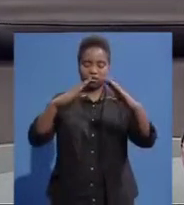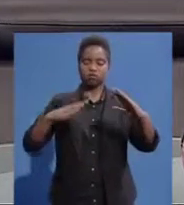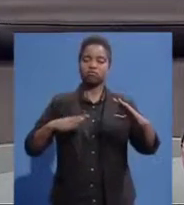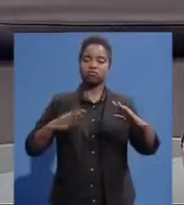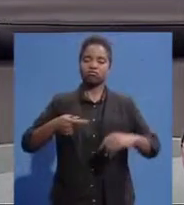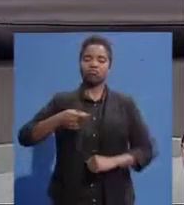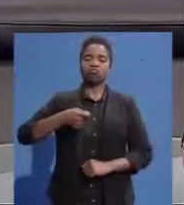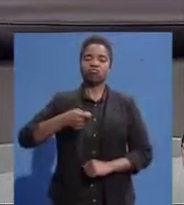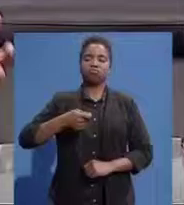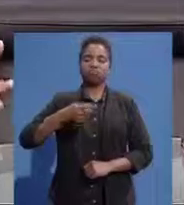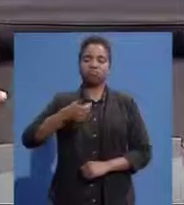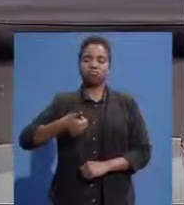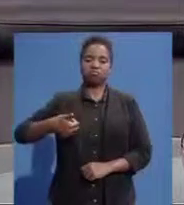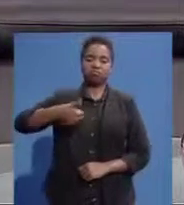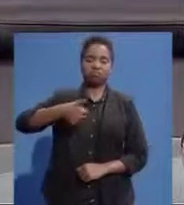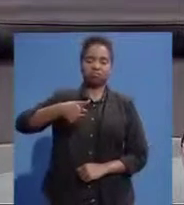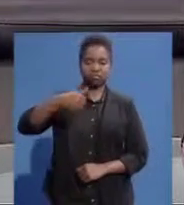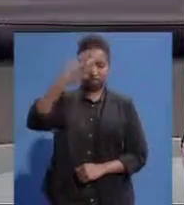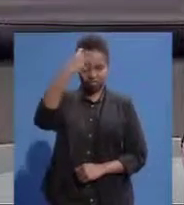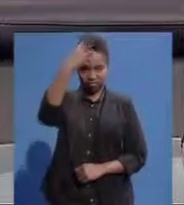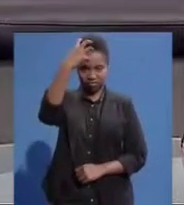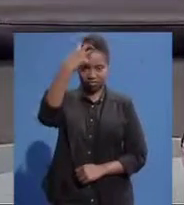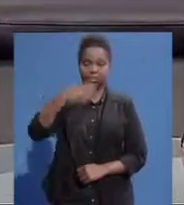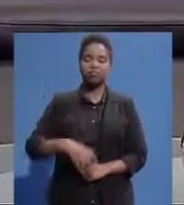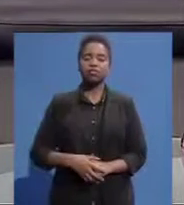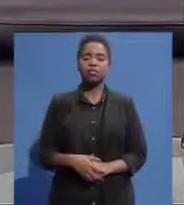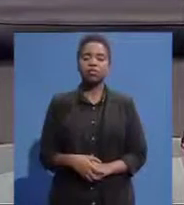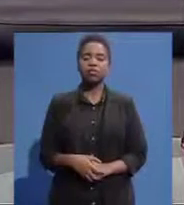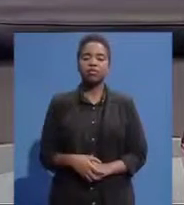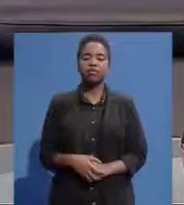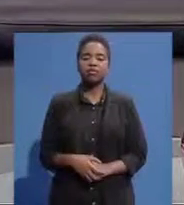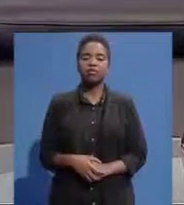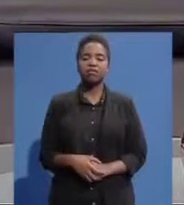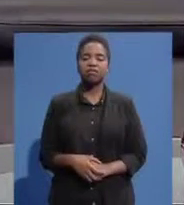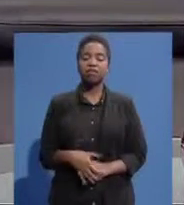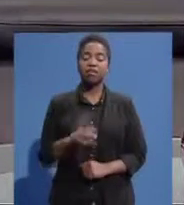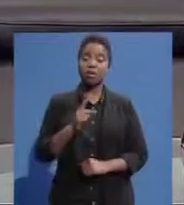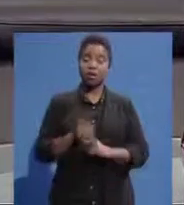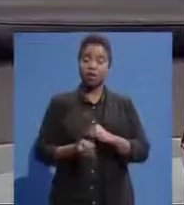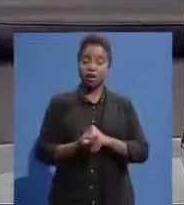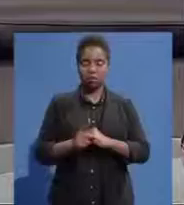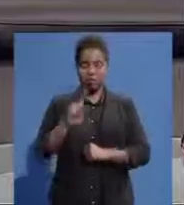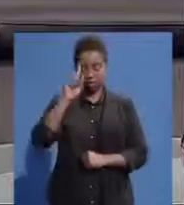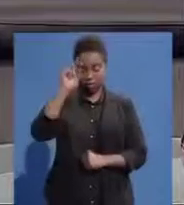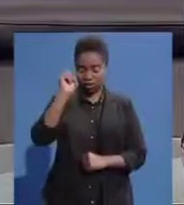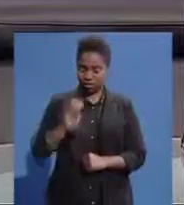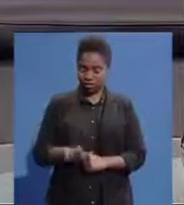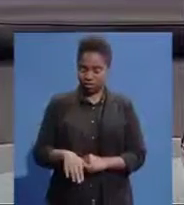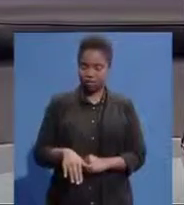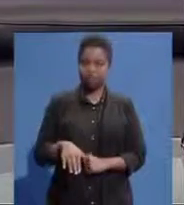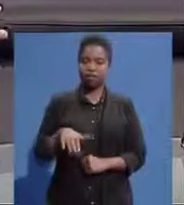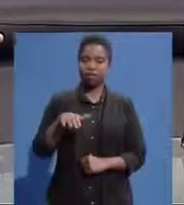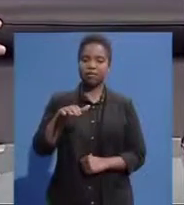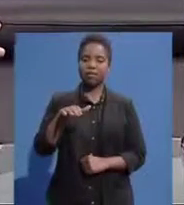was deferential to the king. And therefore, Madiba grew up really with